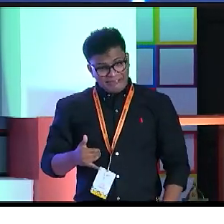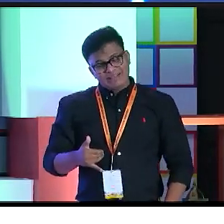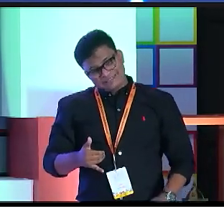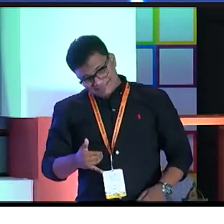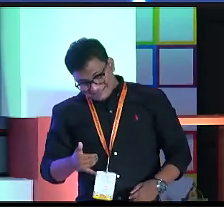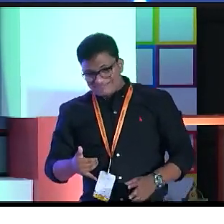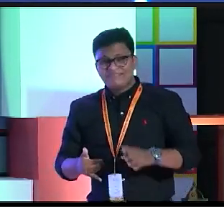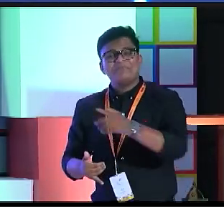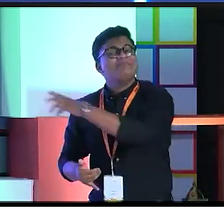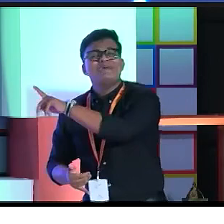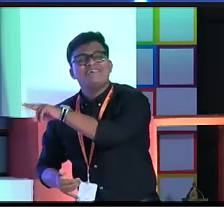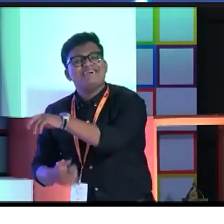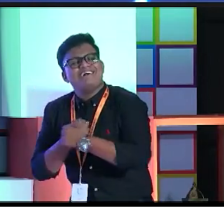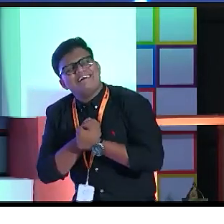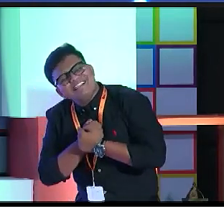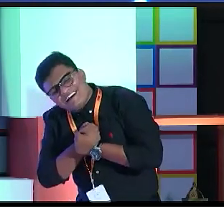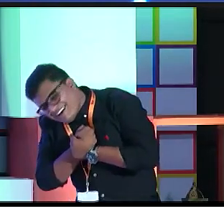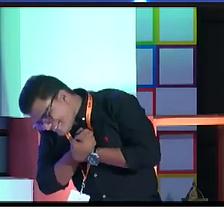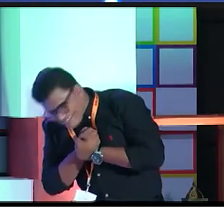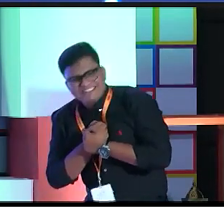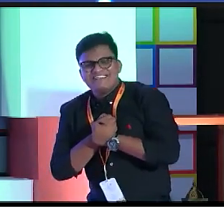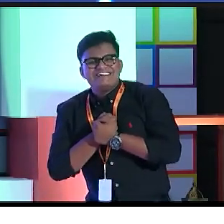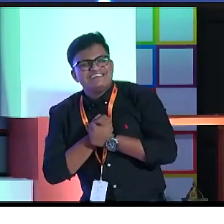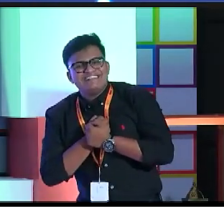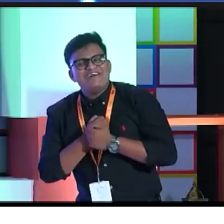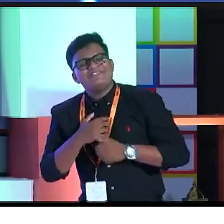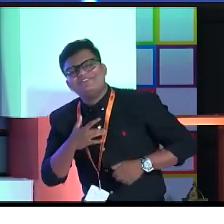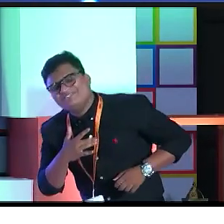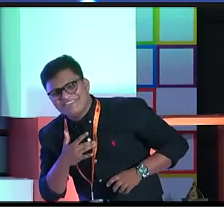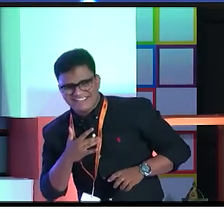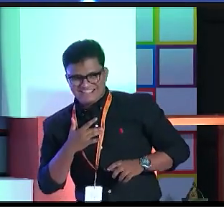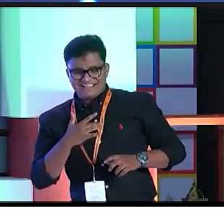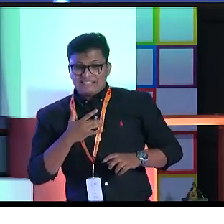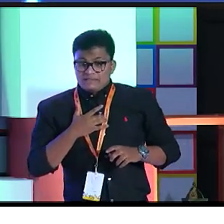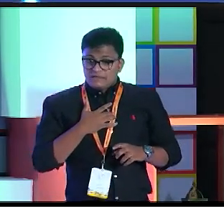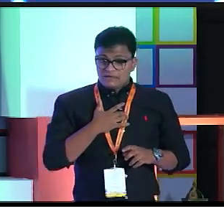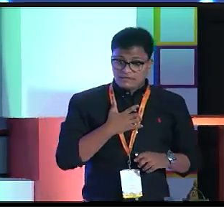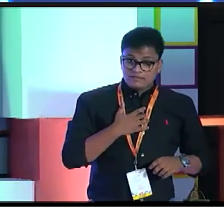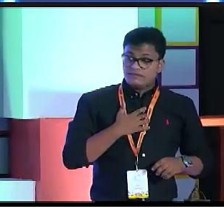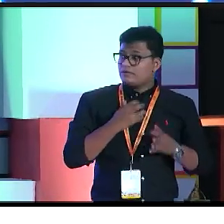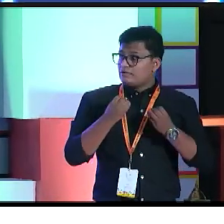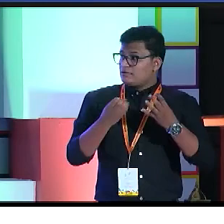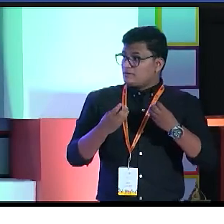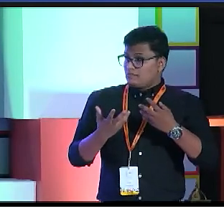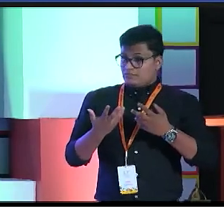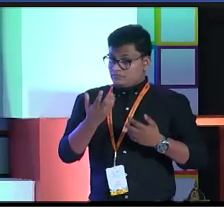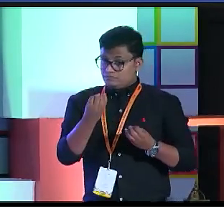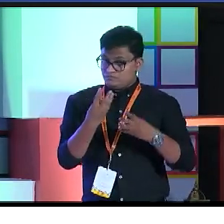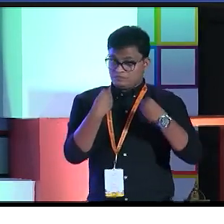That's the love and warmth of the people, right? It's incredible that, let me give you some numbers that will blow your minds